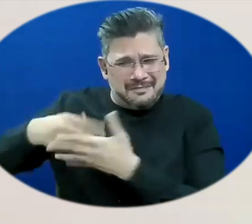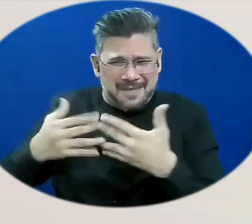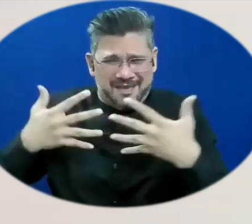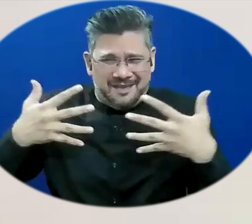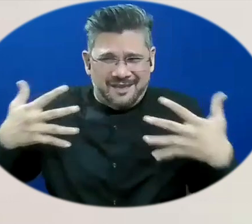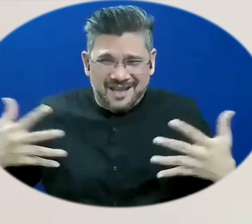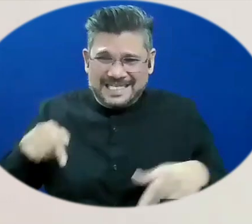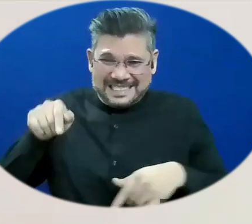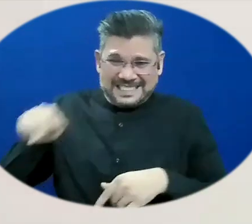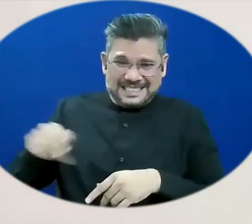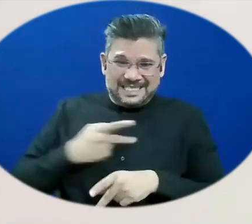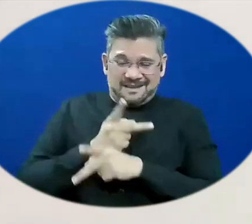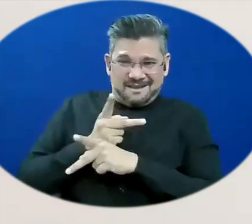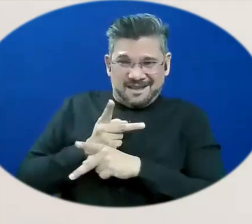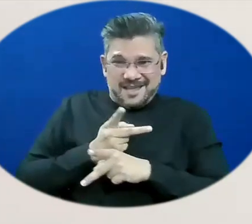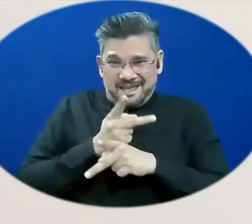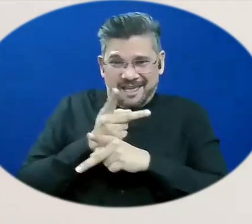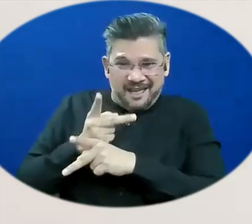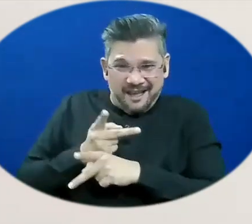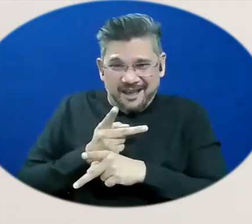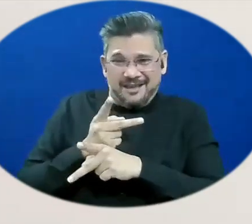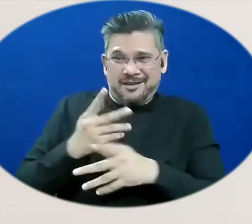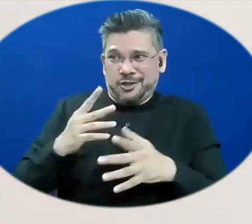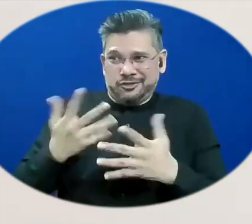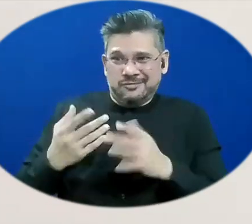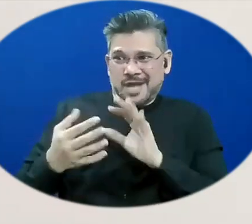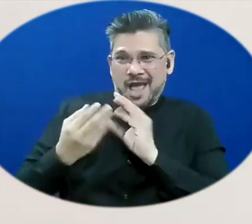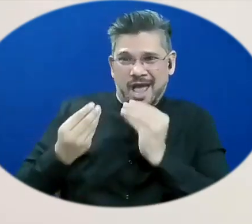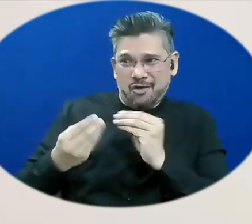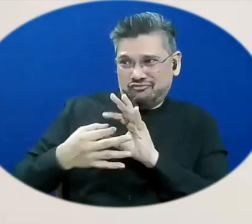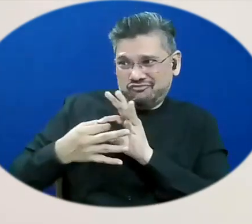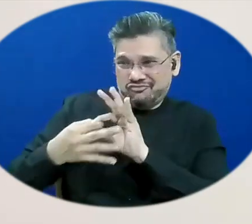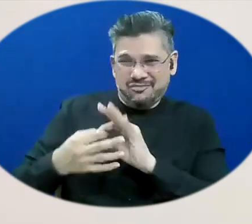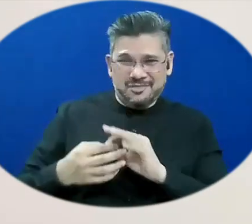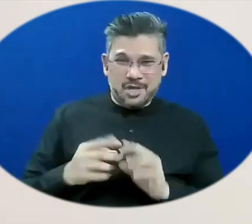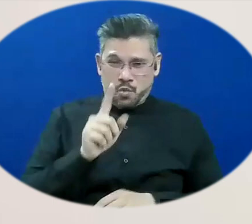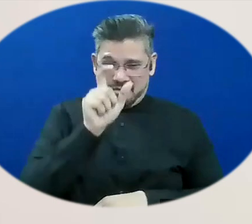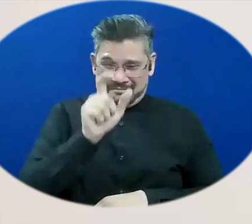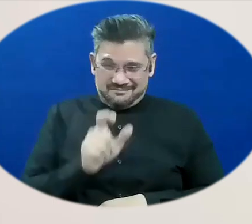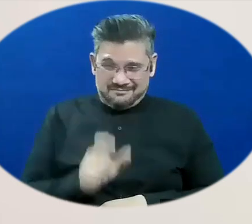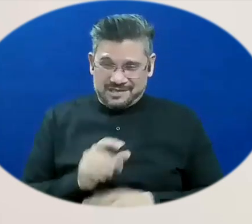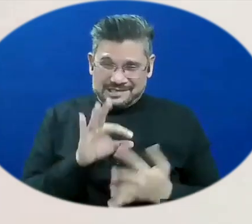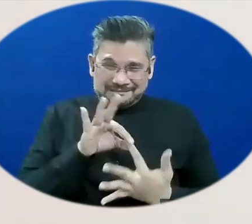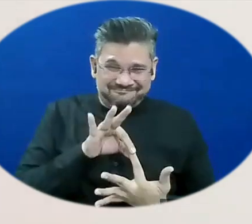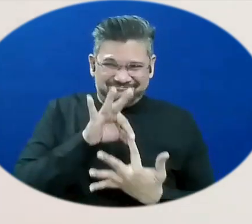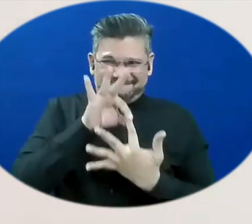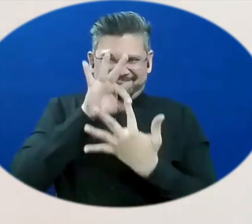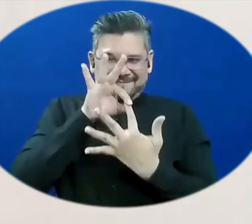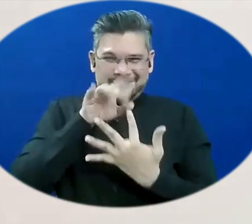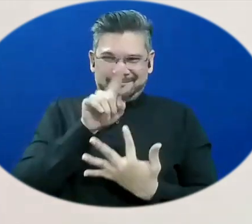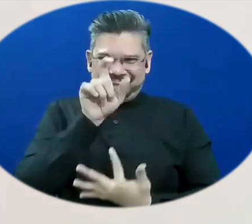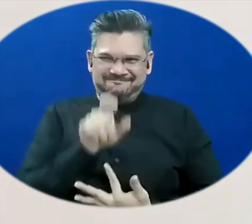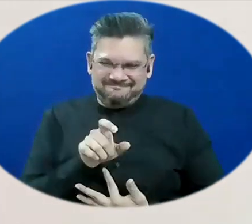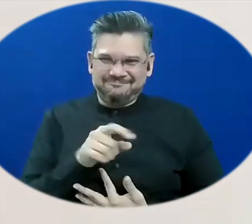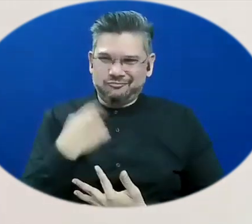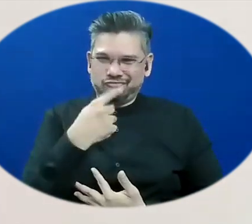partnering and relational care and finding your person works. Just it stood out for me from